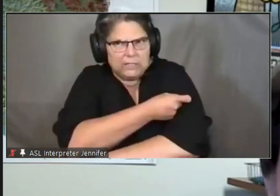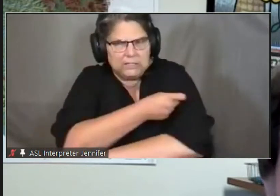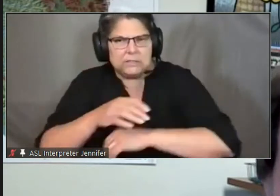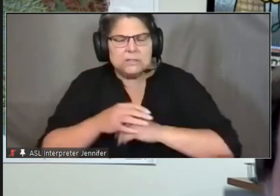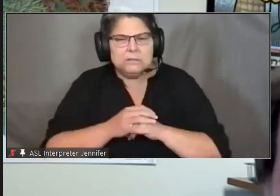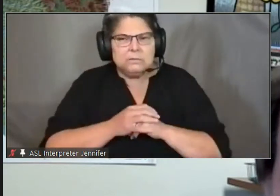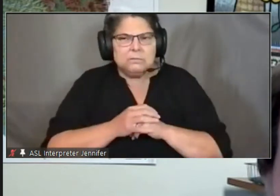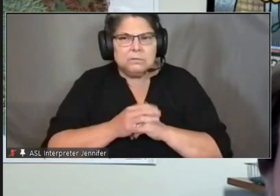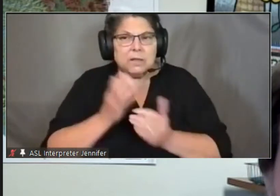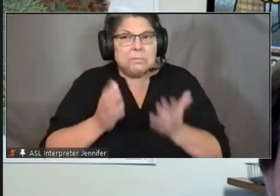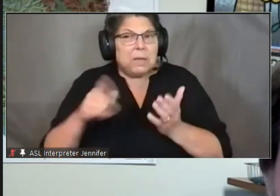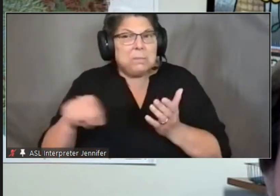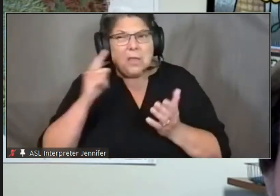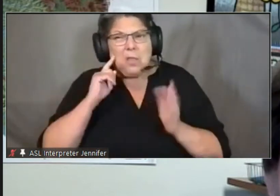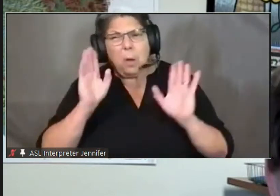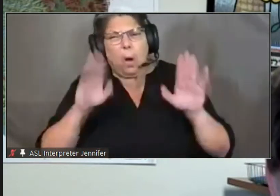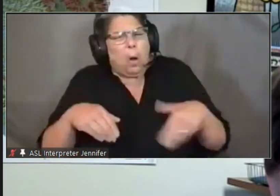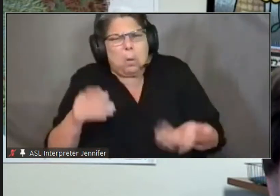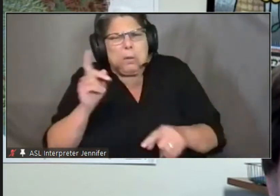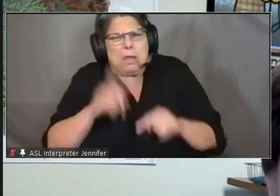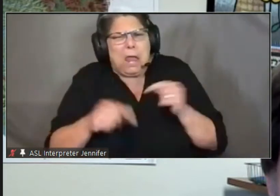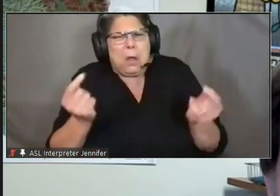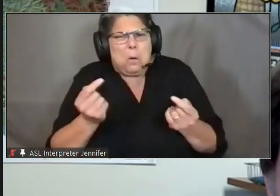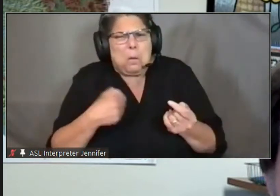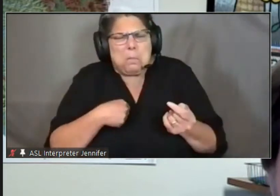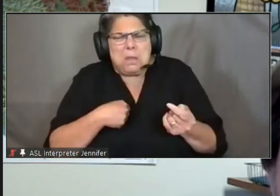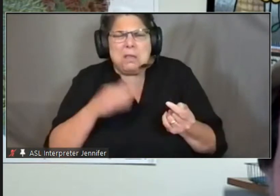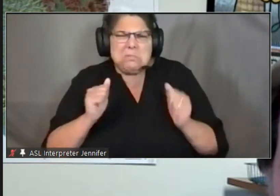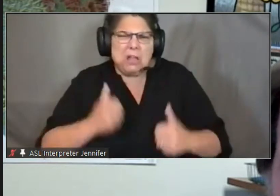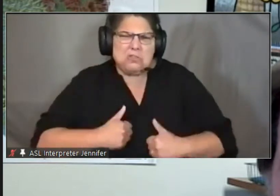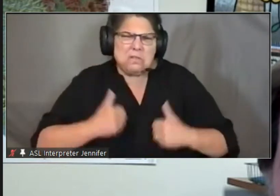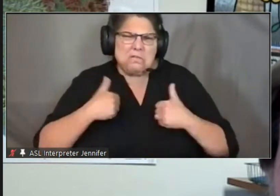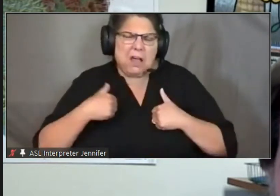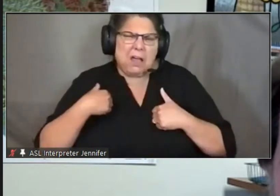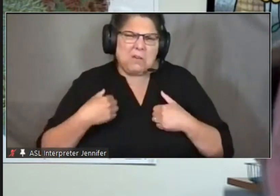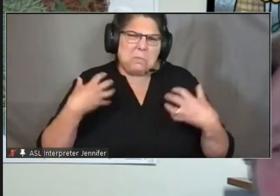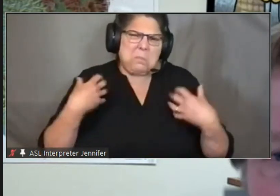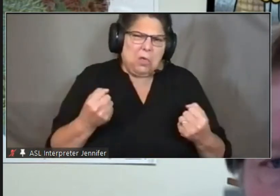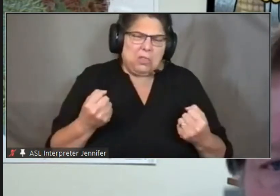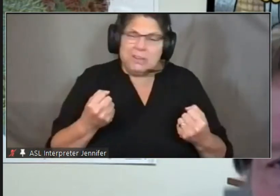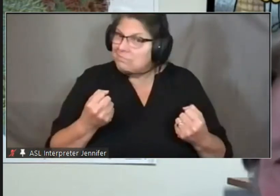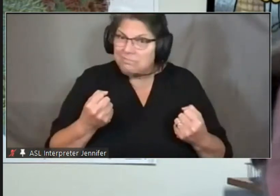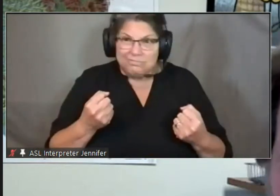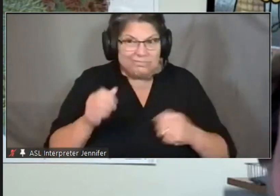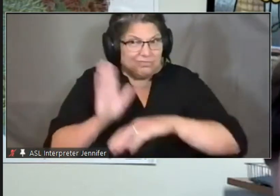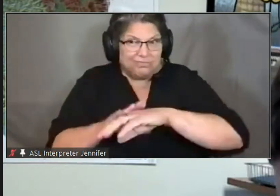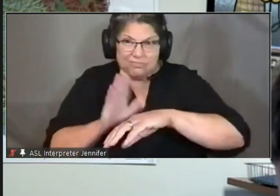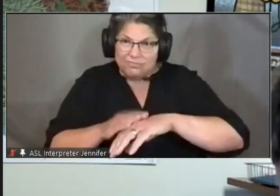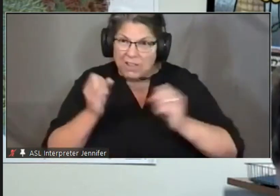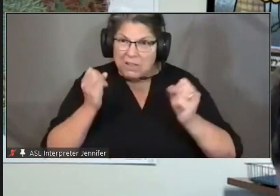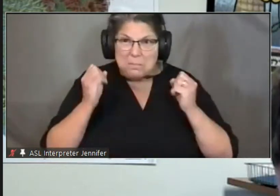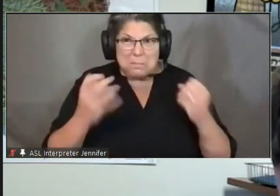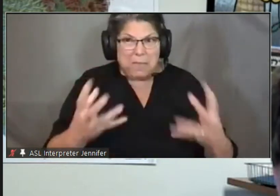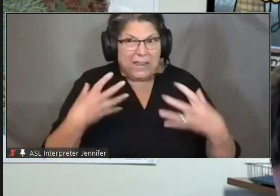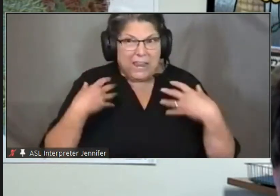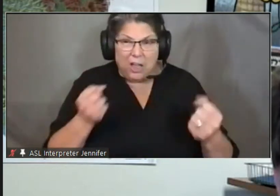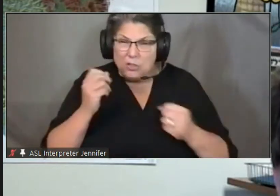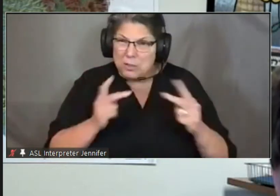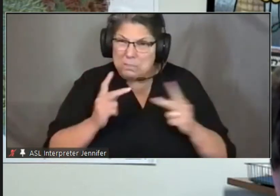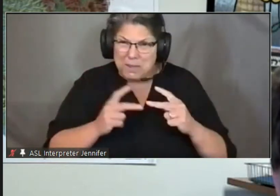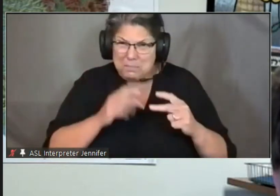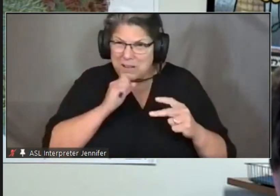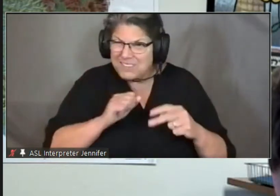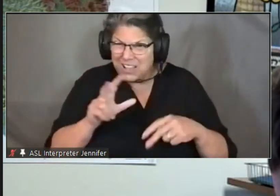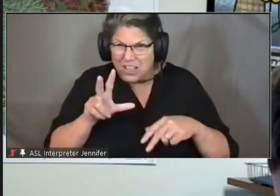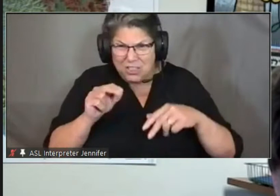they cannot be harmed. They'll live through it. But we've had very healthy people under 30 in the intensive care unit fighting